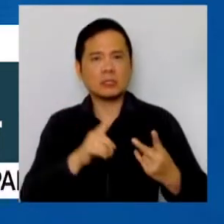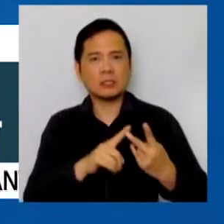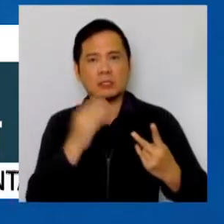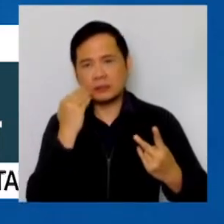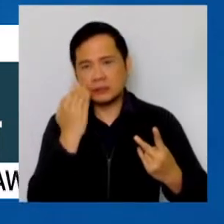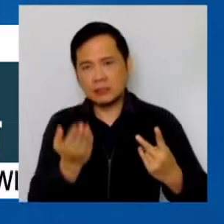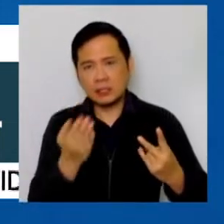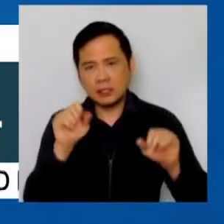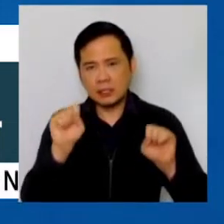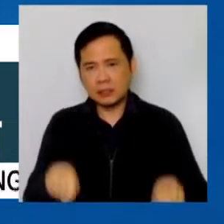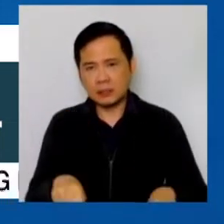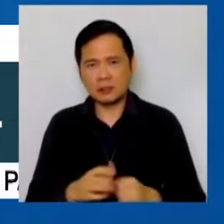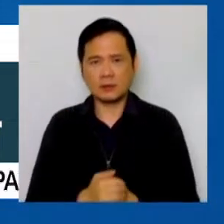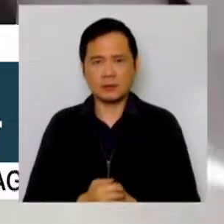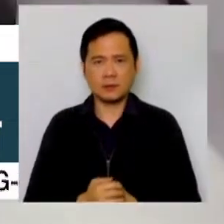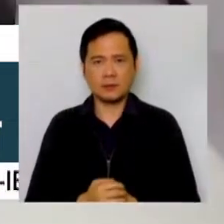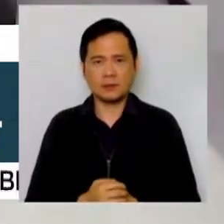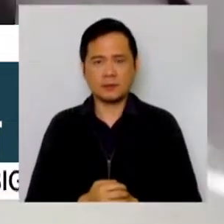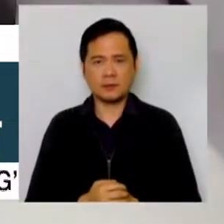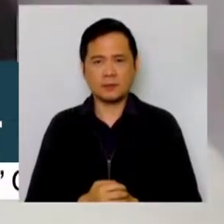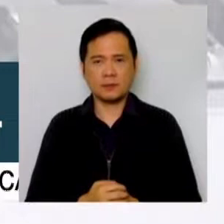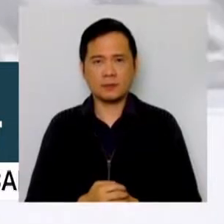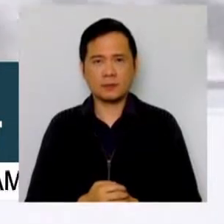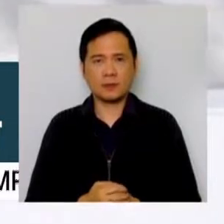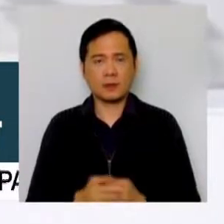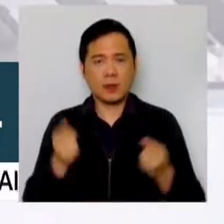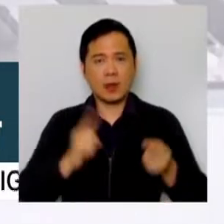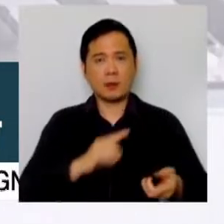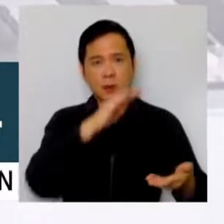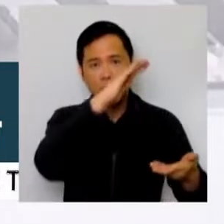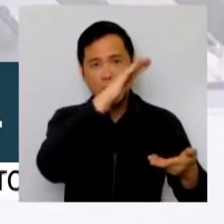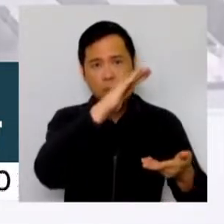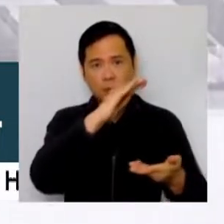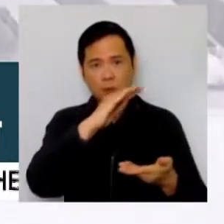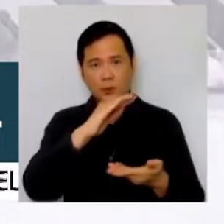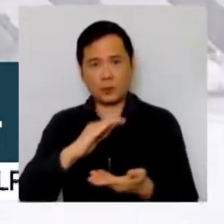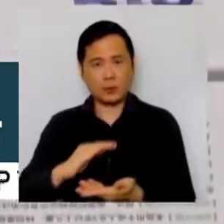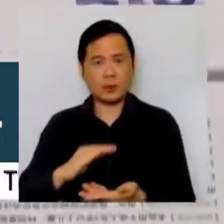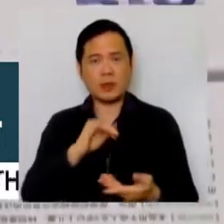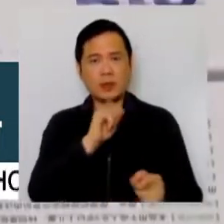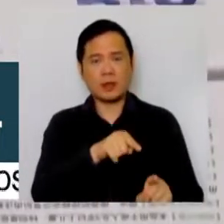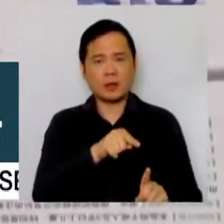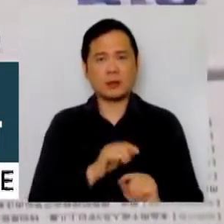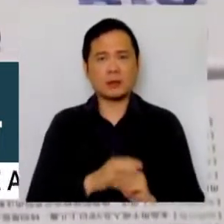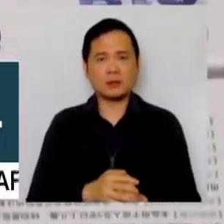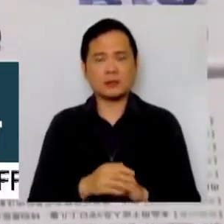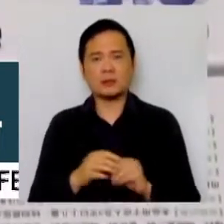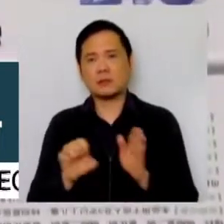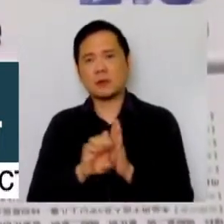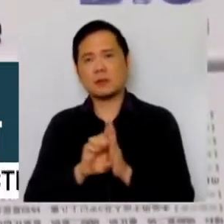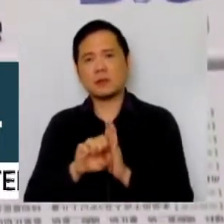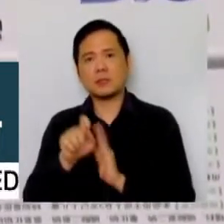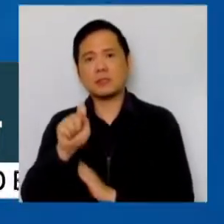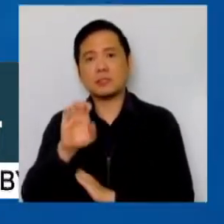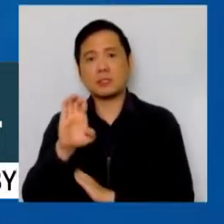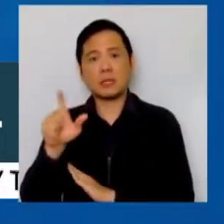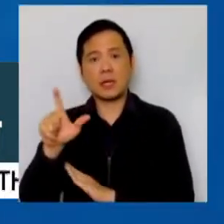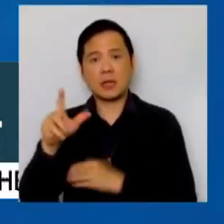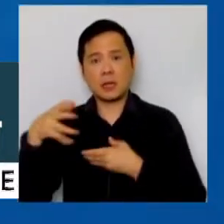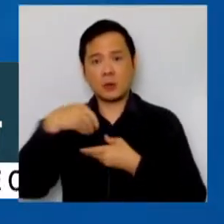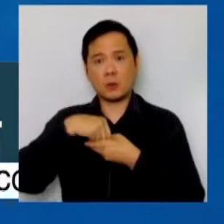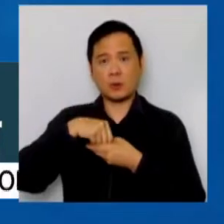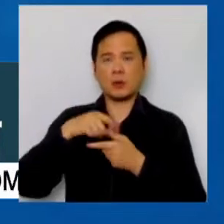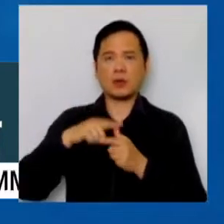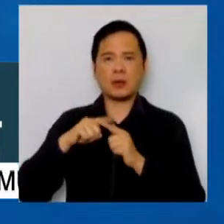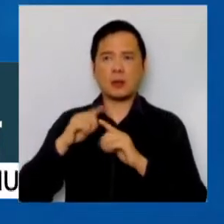neutralization antibodies go down and it's the T cells. And what we know from other vaccines, they do prevent, whether the